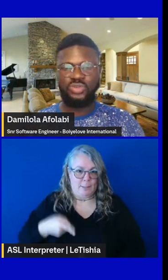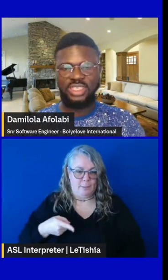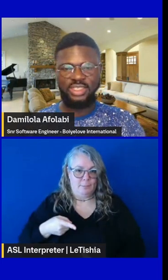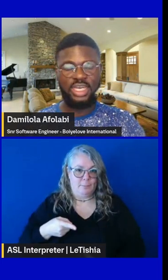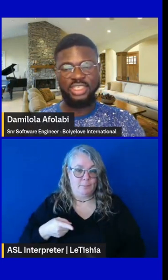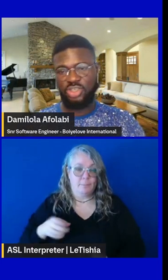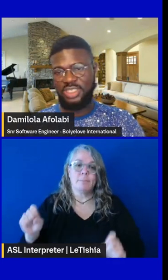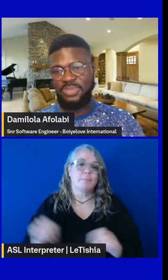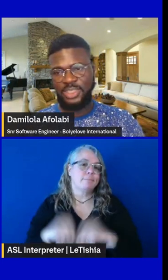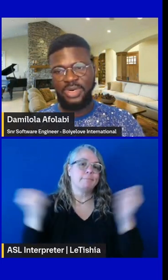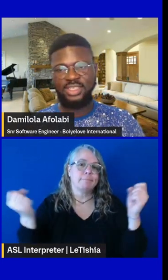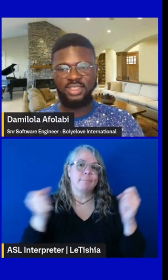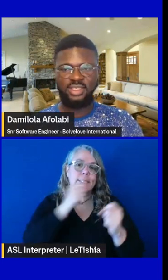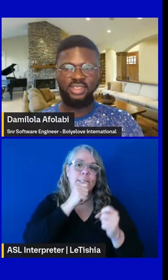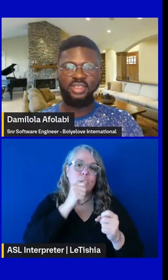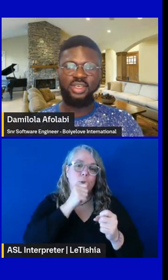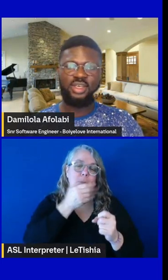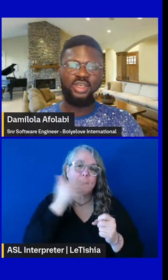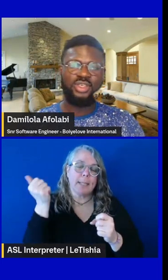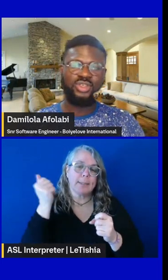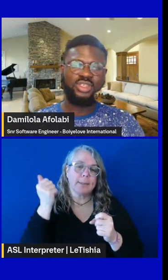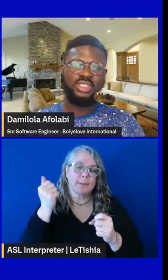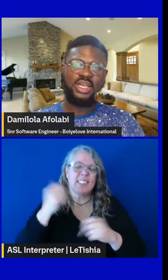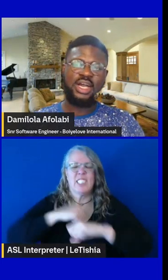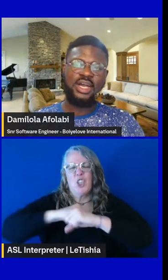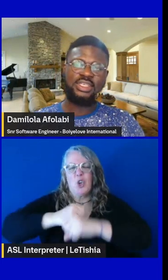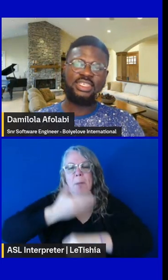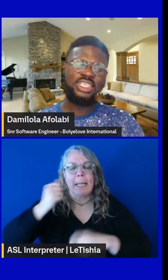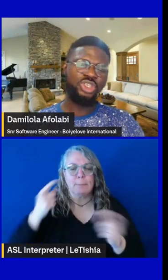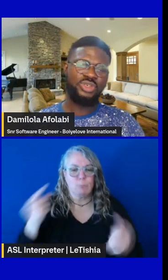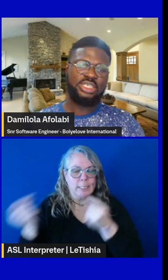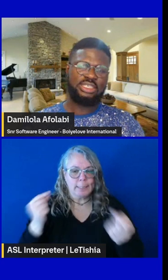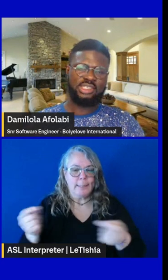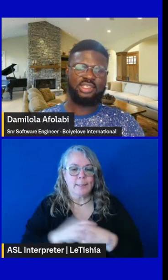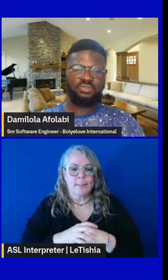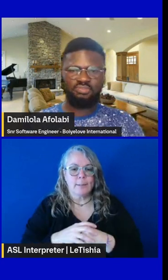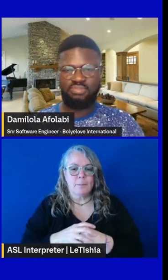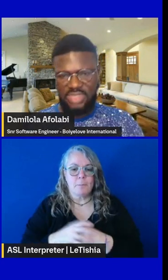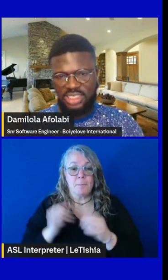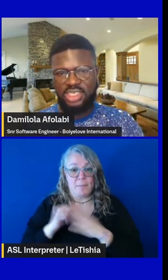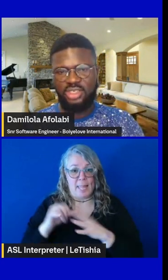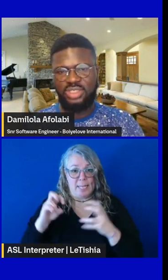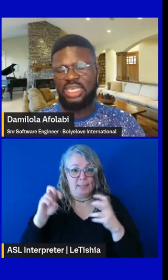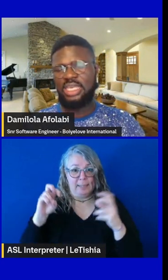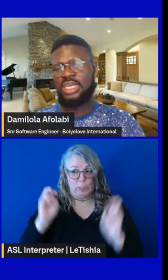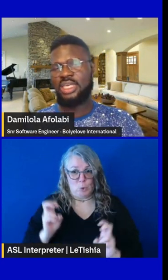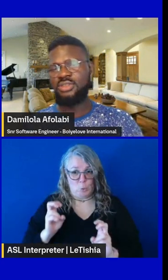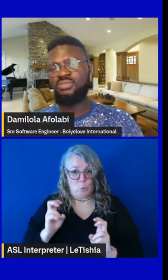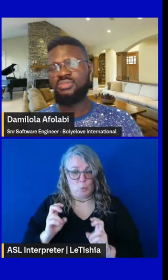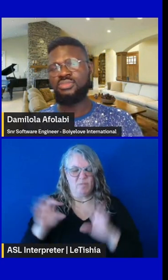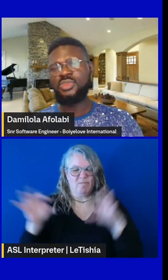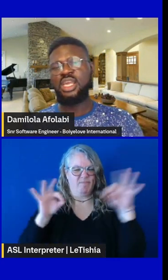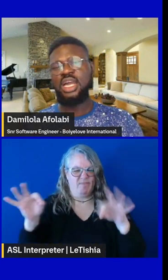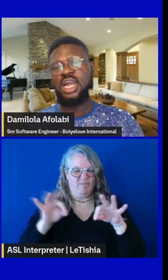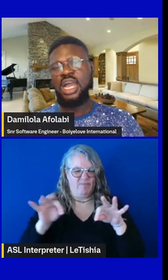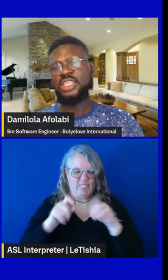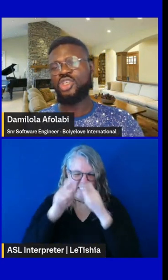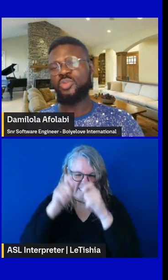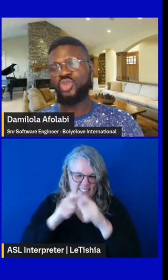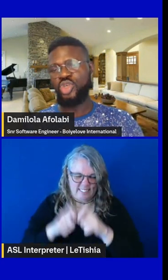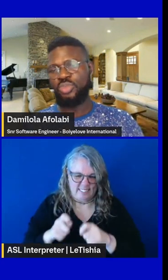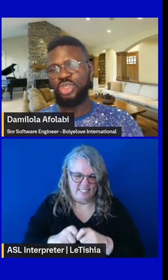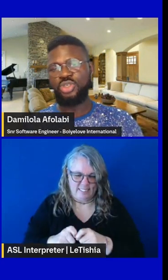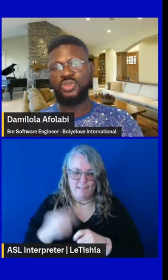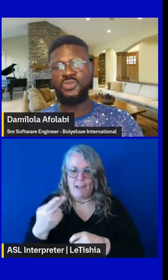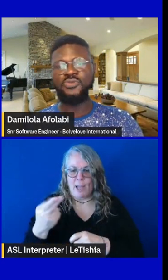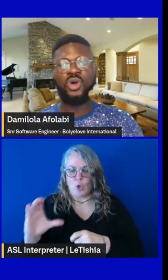violating security best practices. So this issue is detailed in